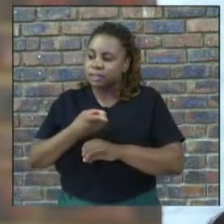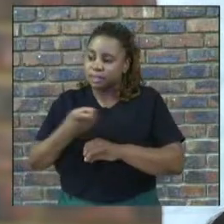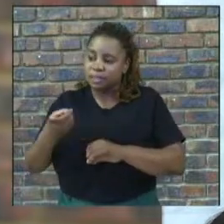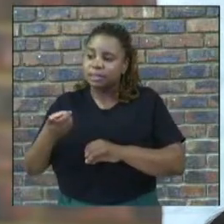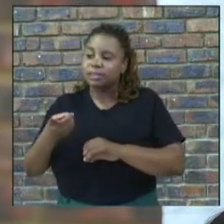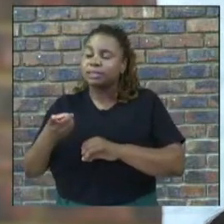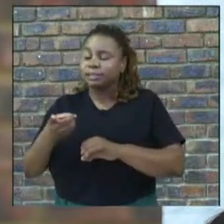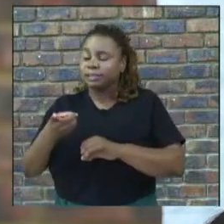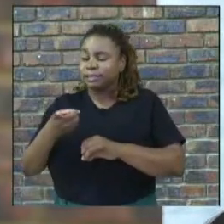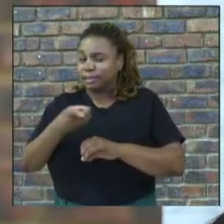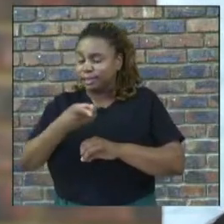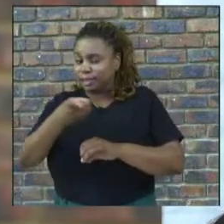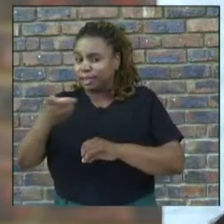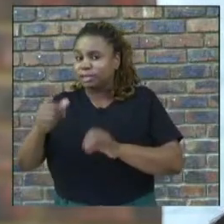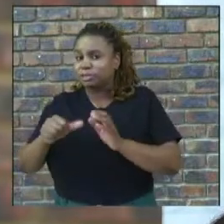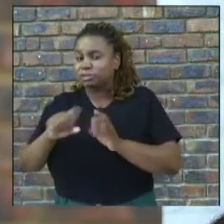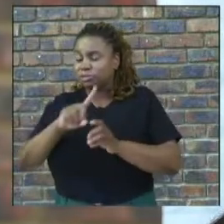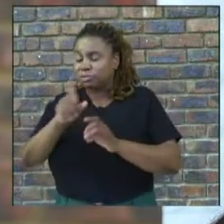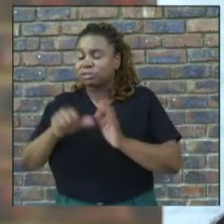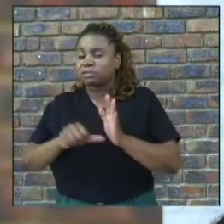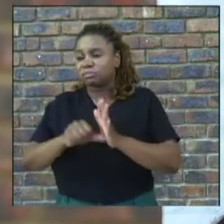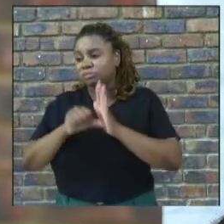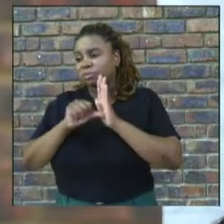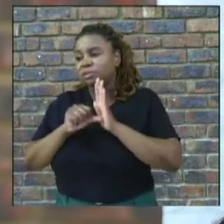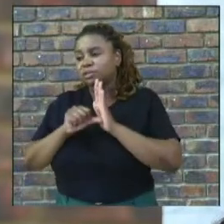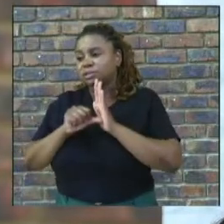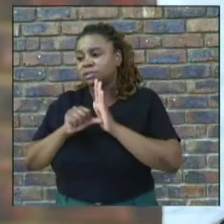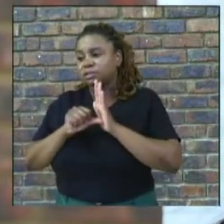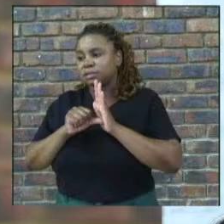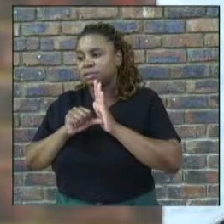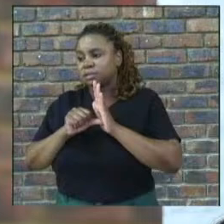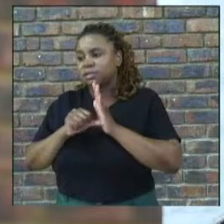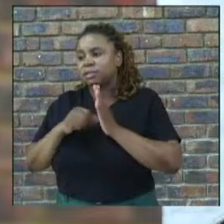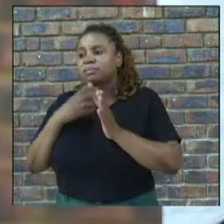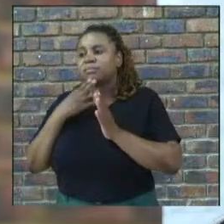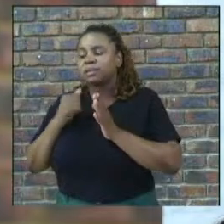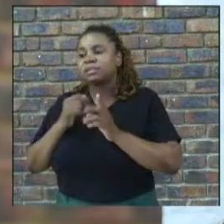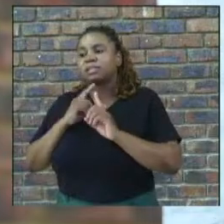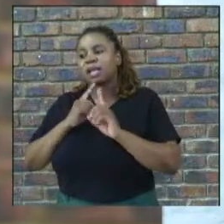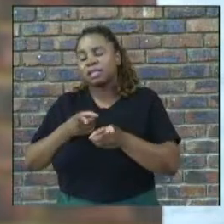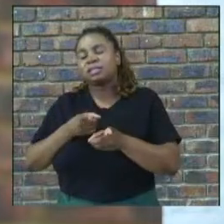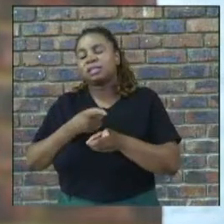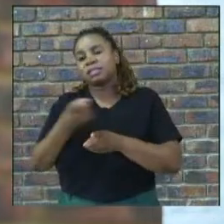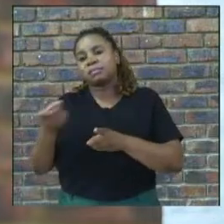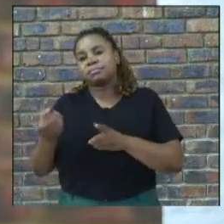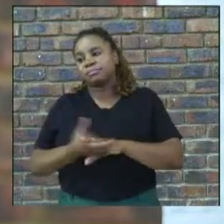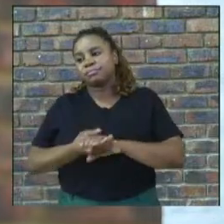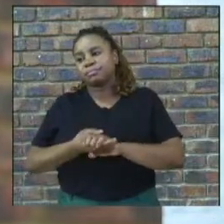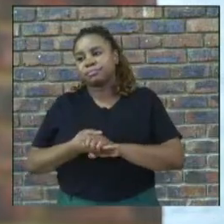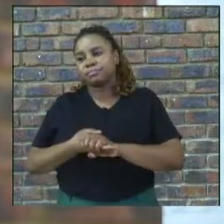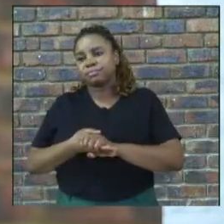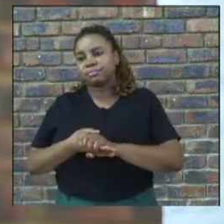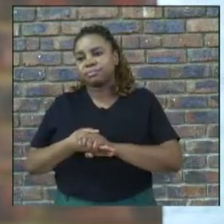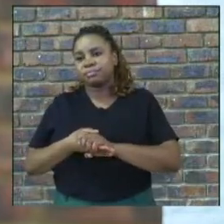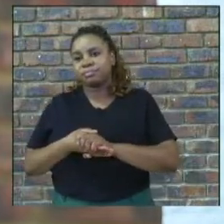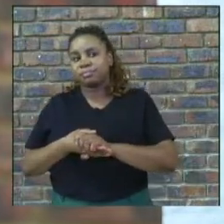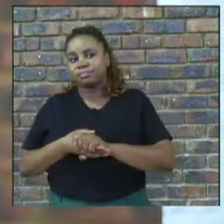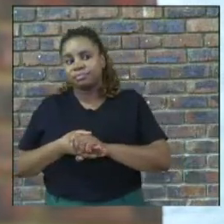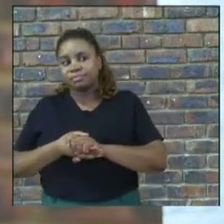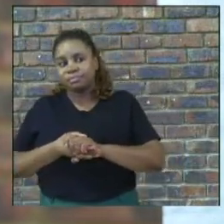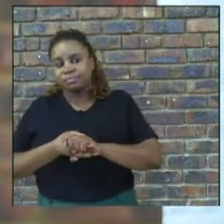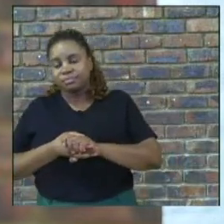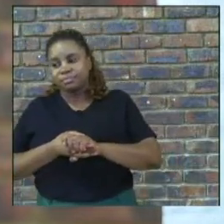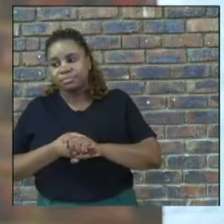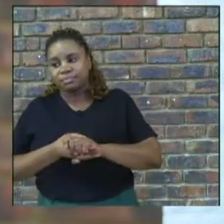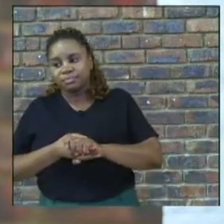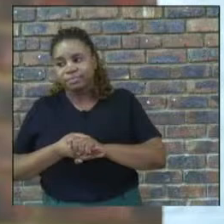And I thought, in respect of the questions that he would say, because we have noted them, let's try